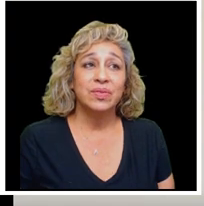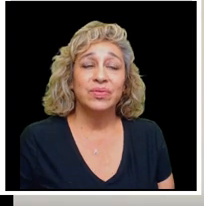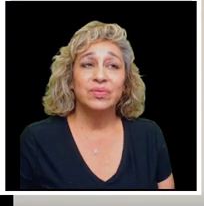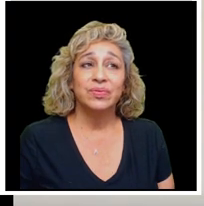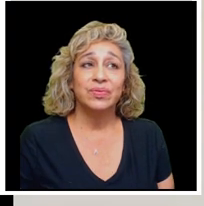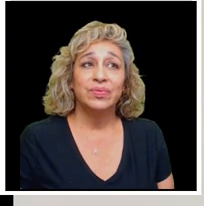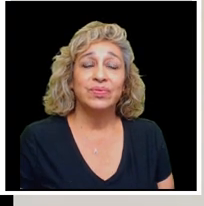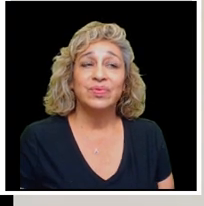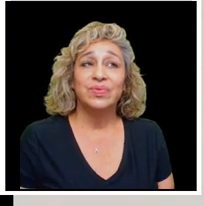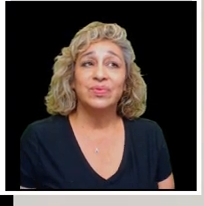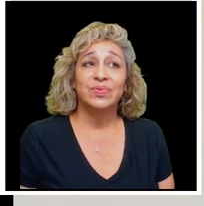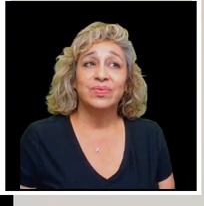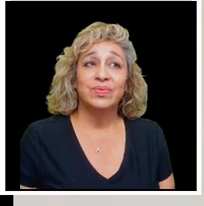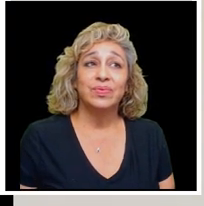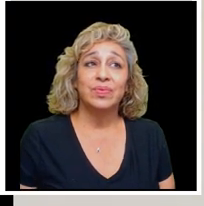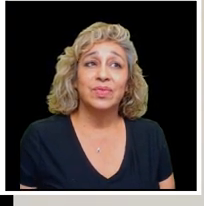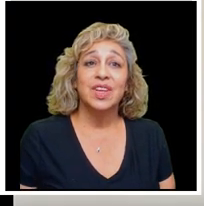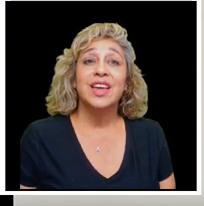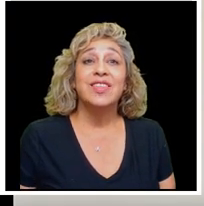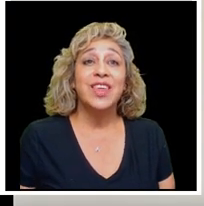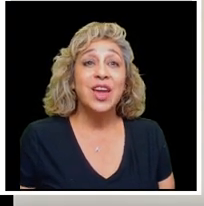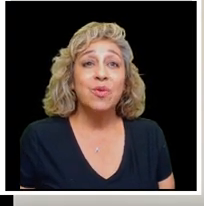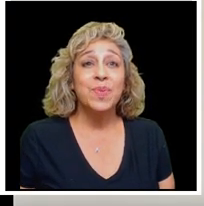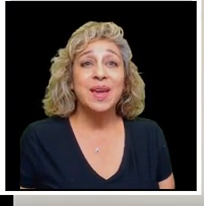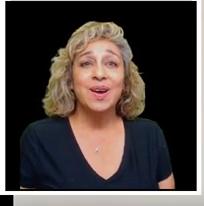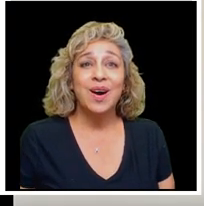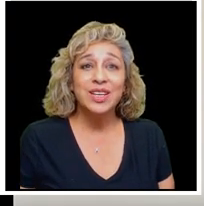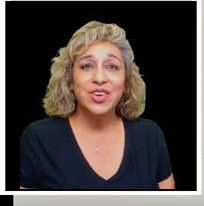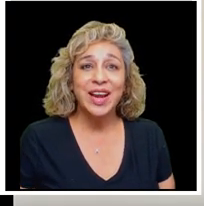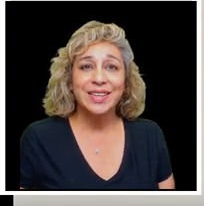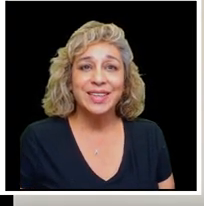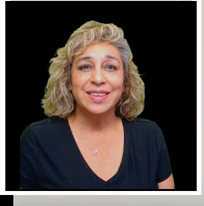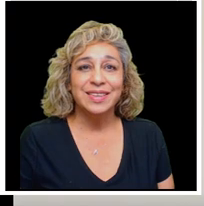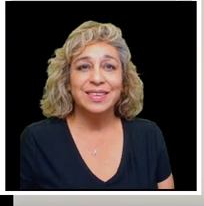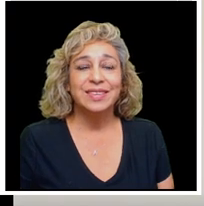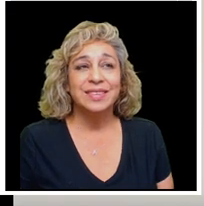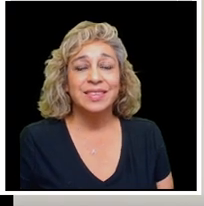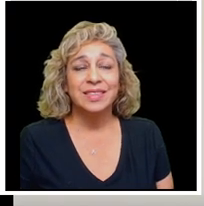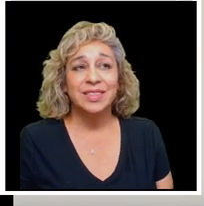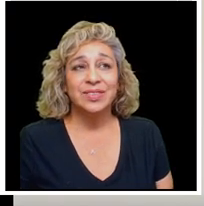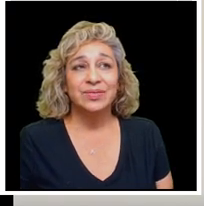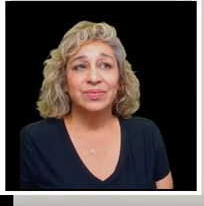youth they are being contracted